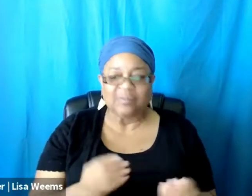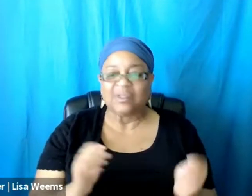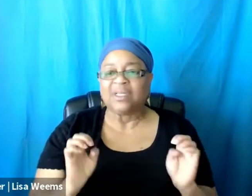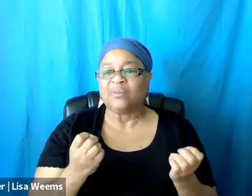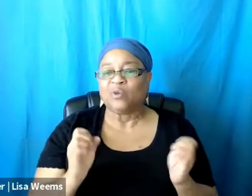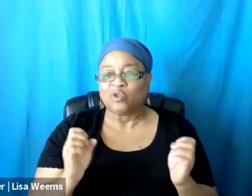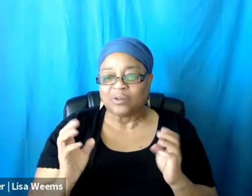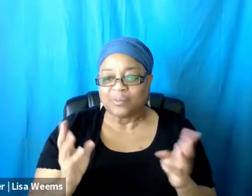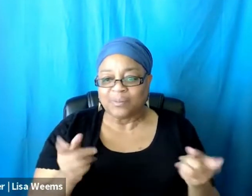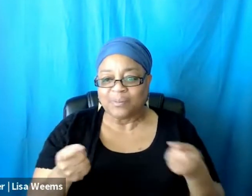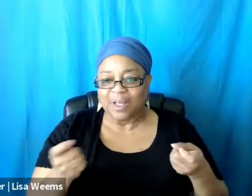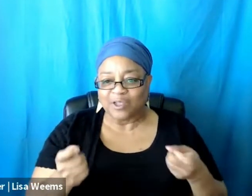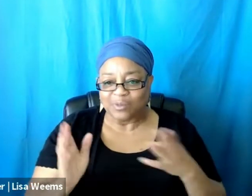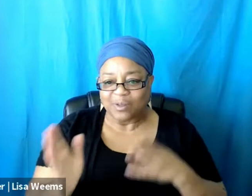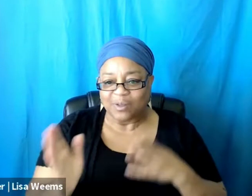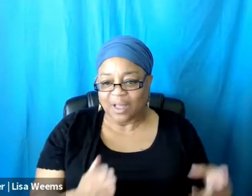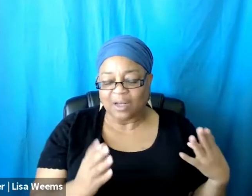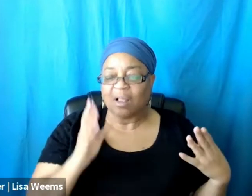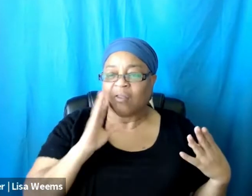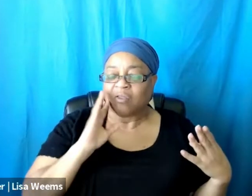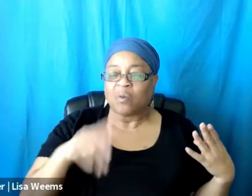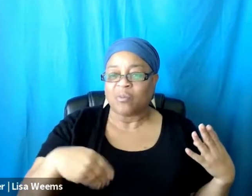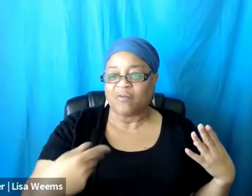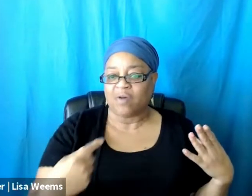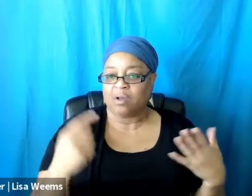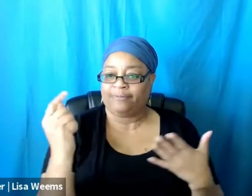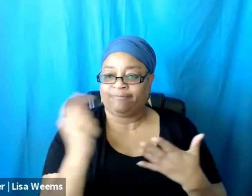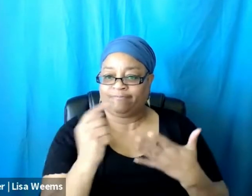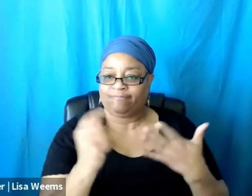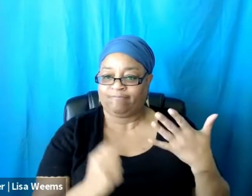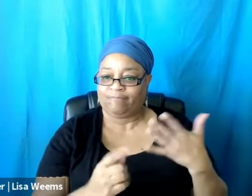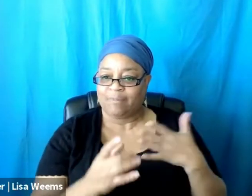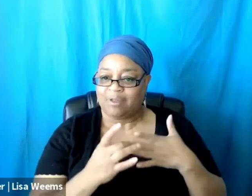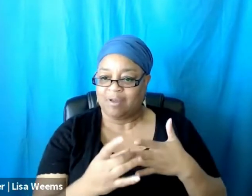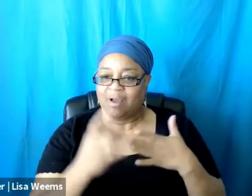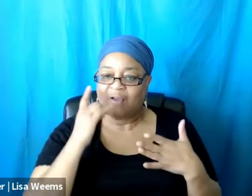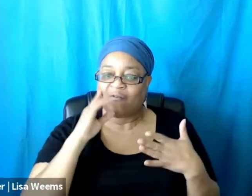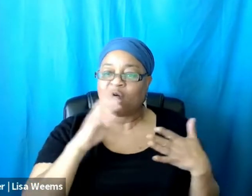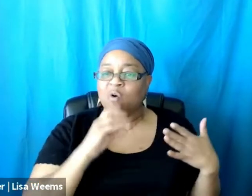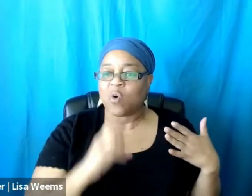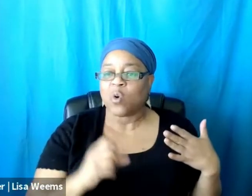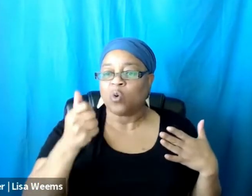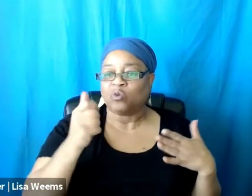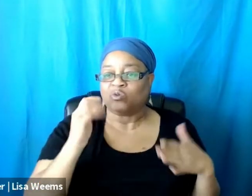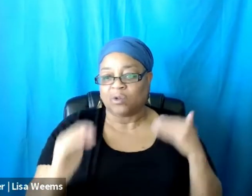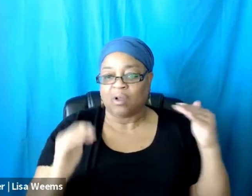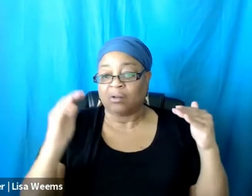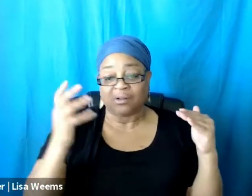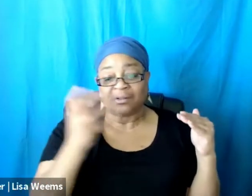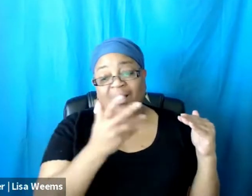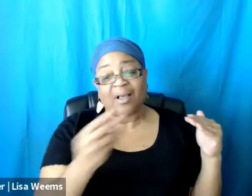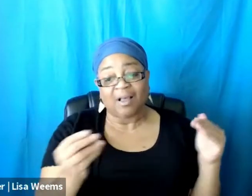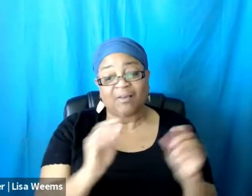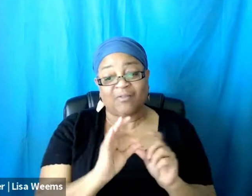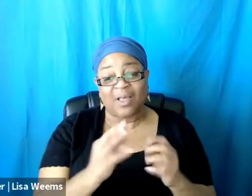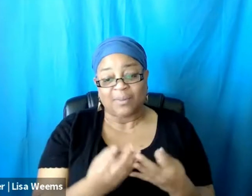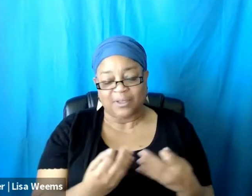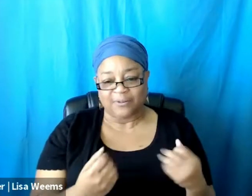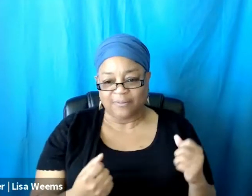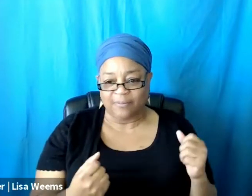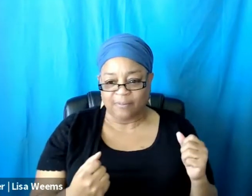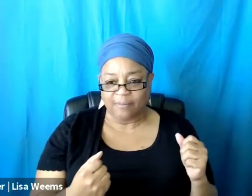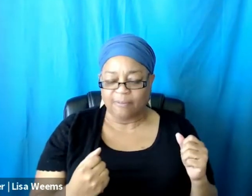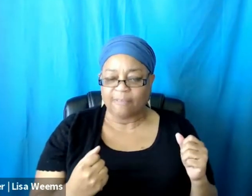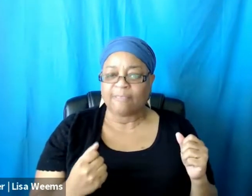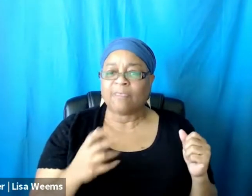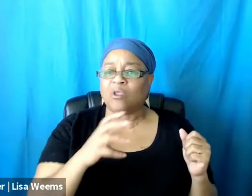these provide a step-by-step guide for older adults and their families. But then what can healthcare and